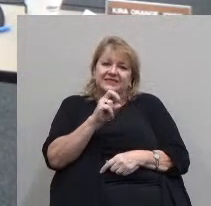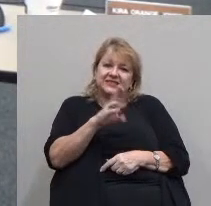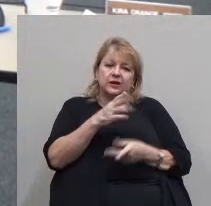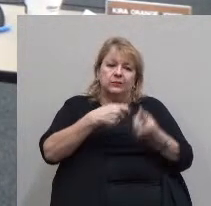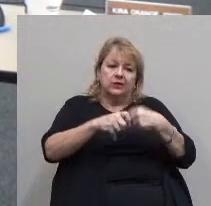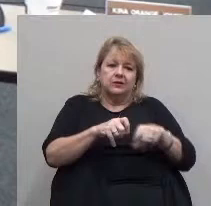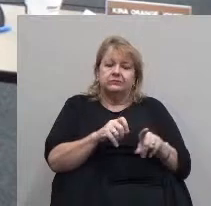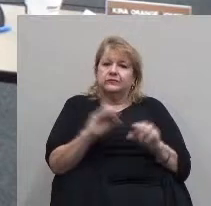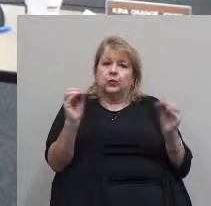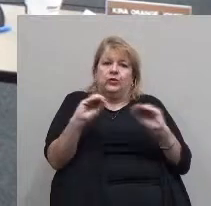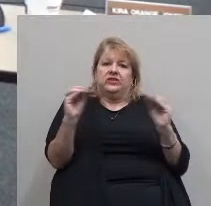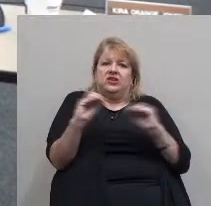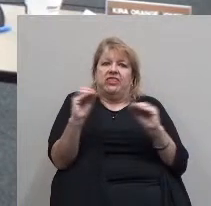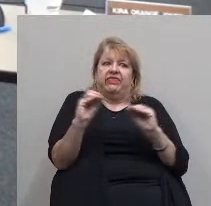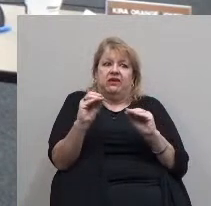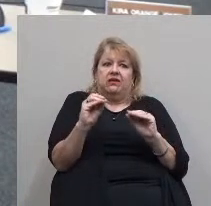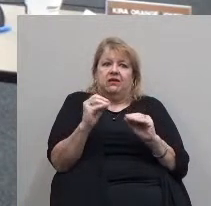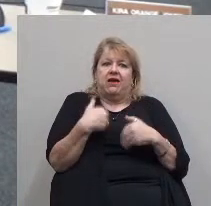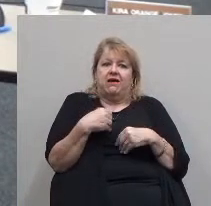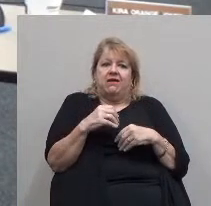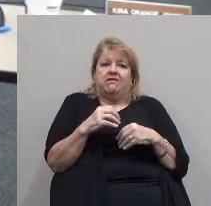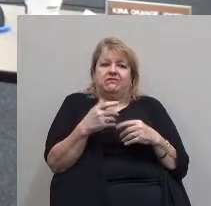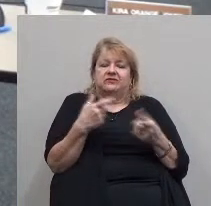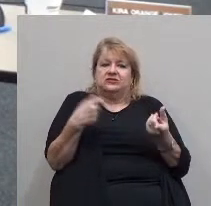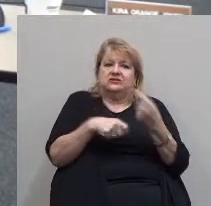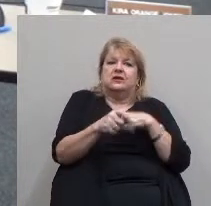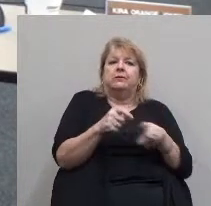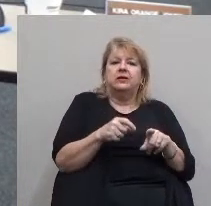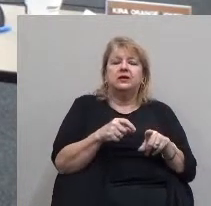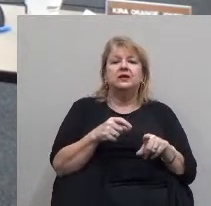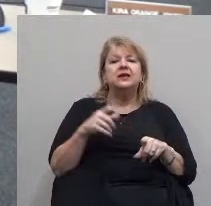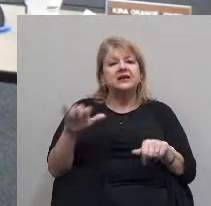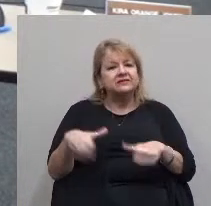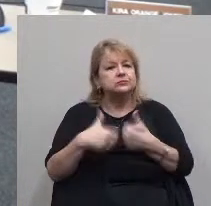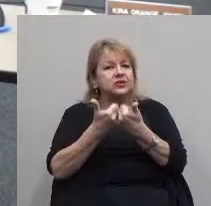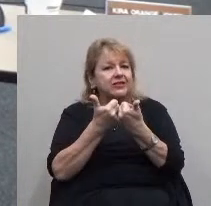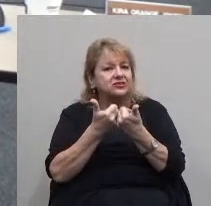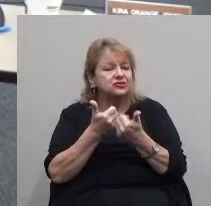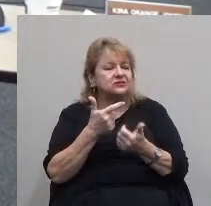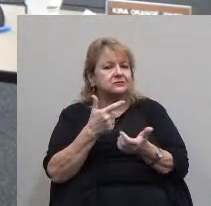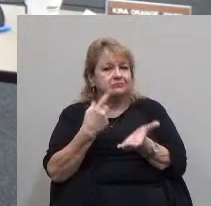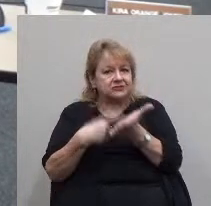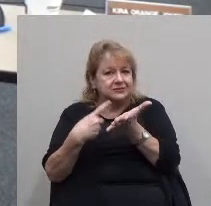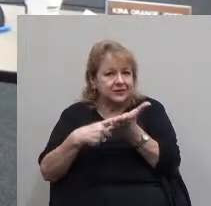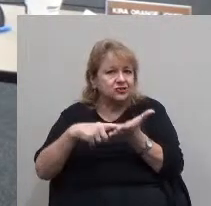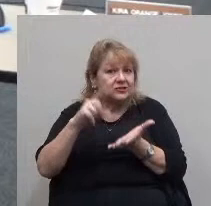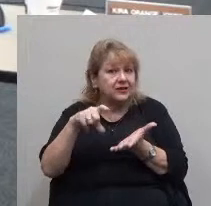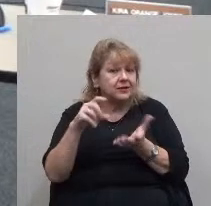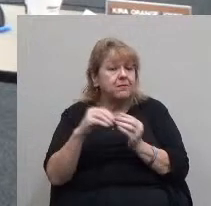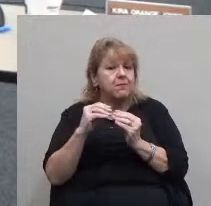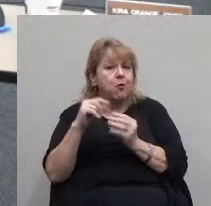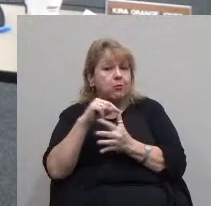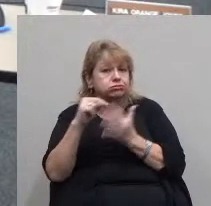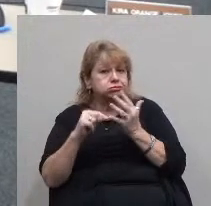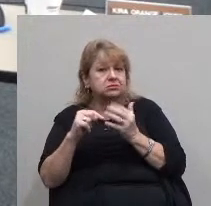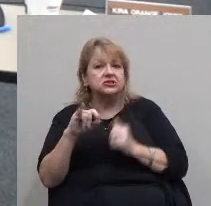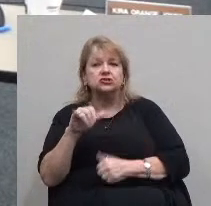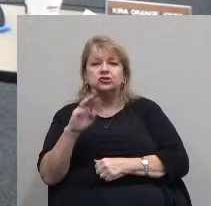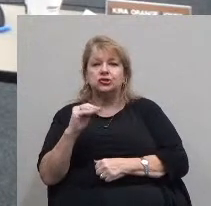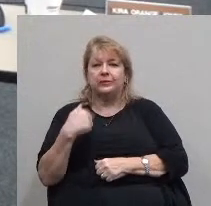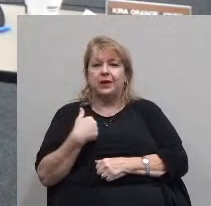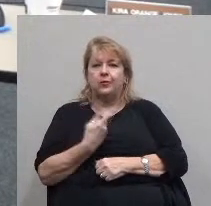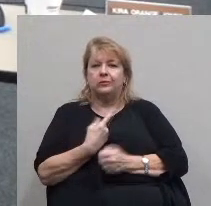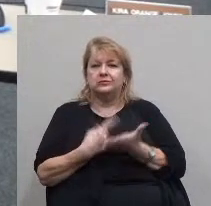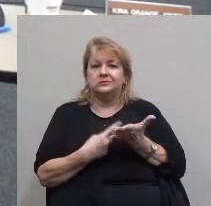are definitely challenges and conversations we need to have, and there's some things that maybe we need to talk about, like Jim and I were just